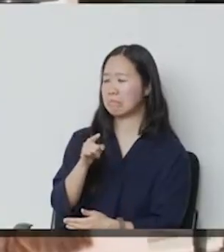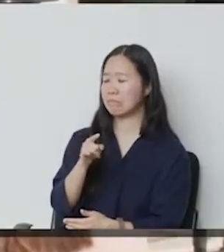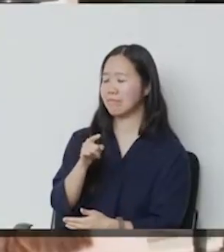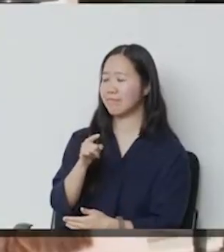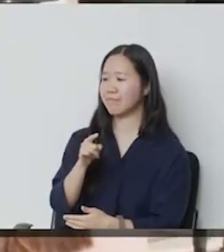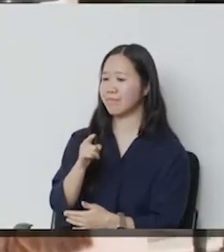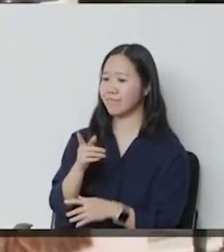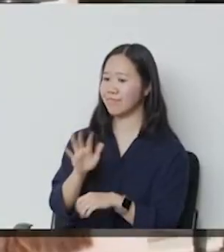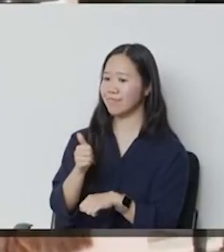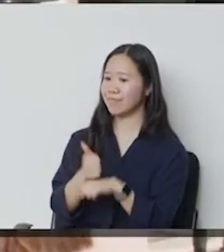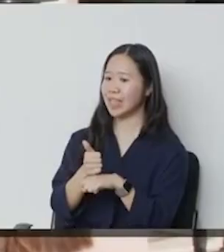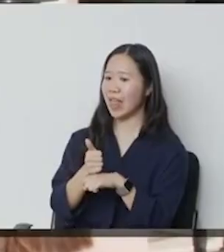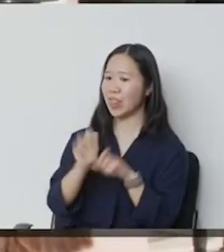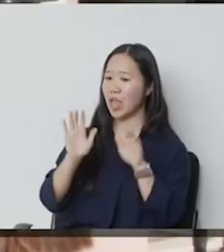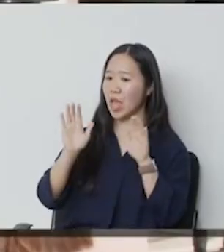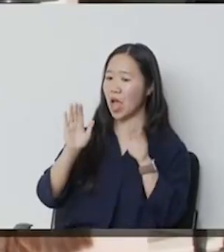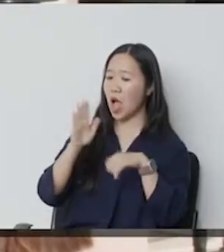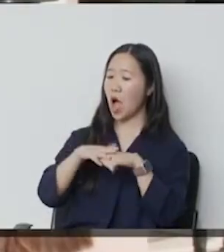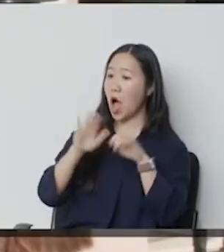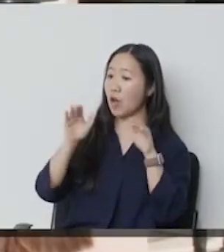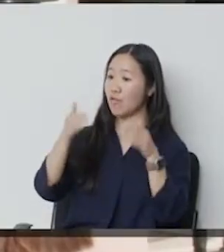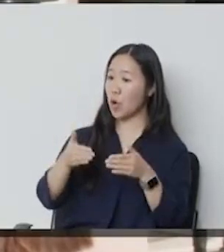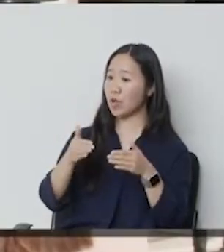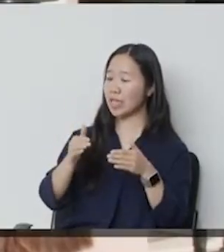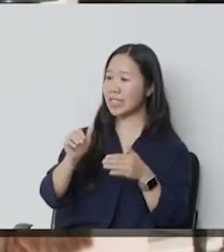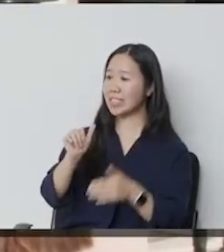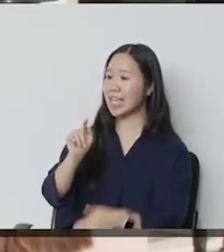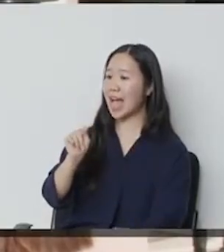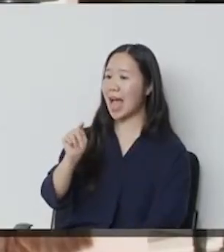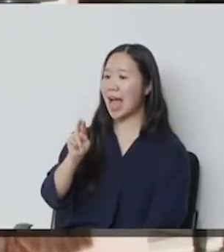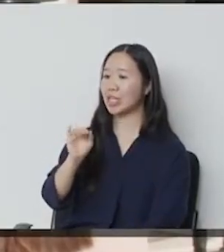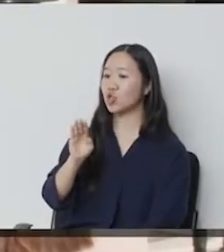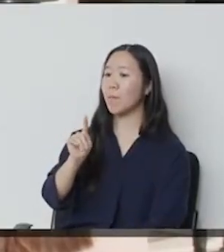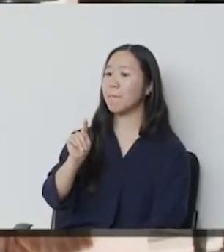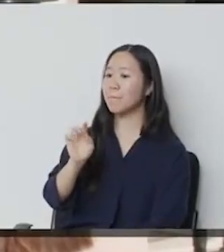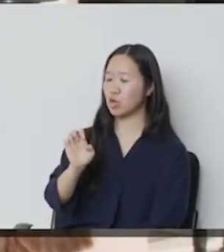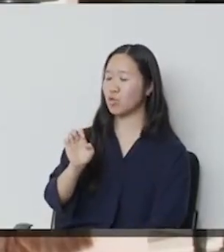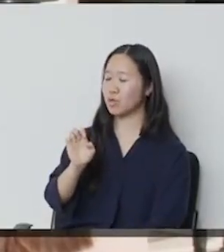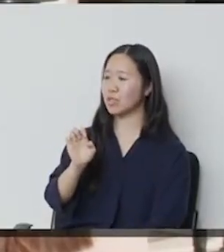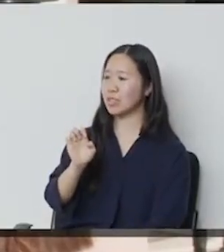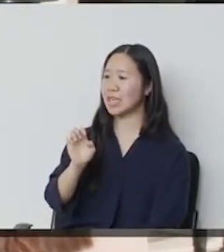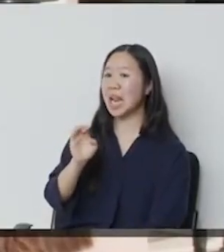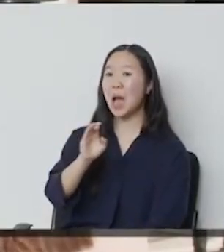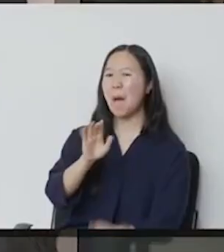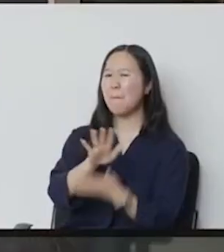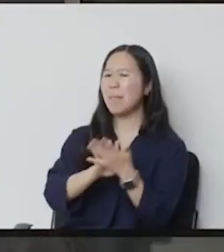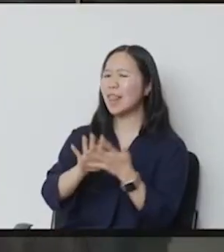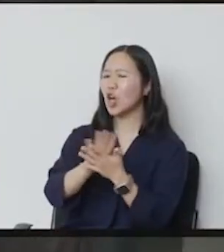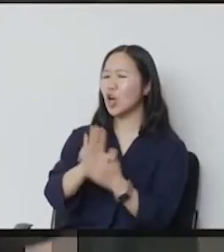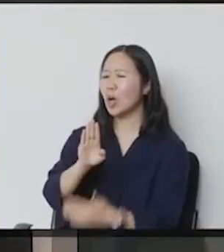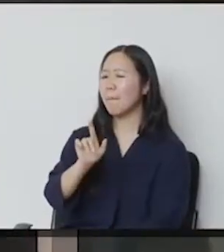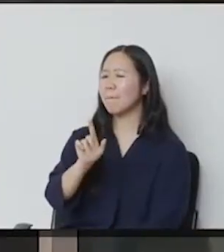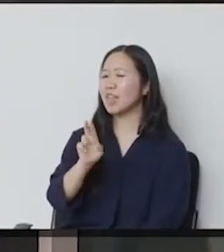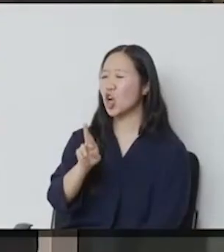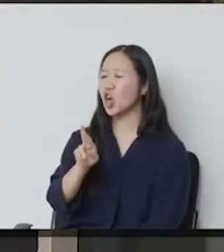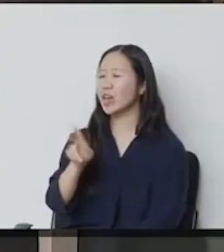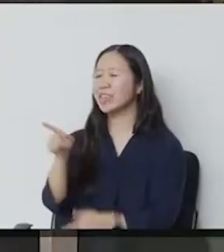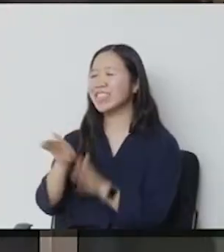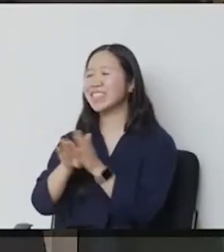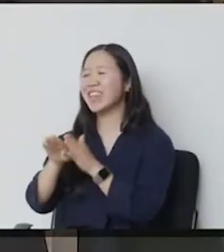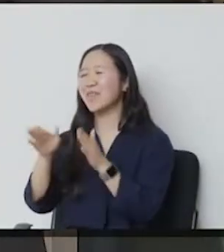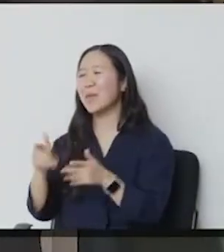set the on-focus attribute and they called blur. Okay, if there's developers in the room, they'd be laughing. So when